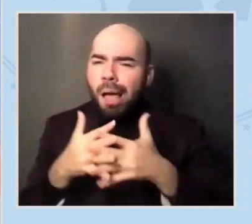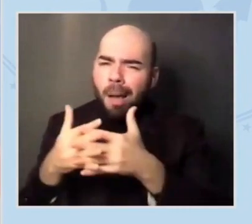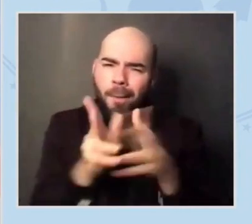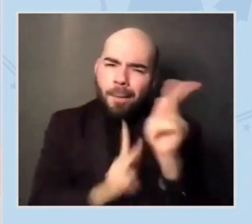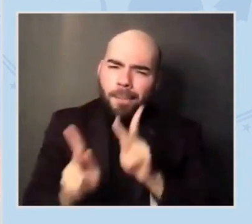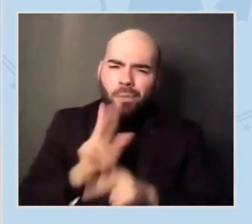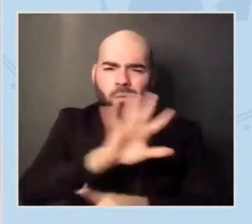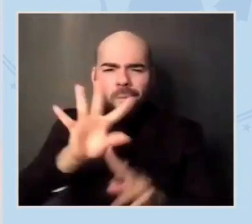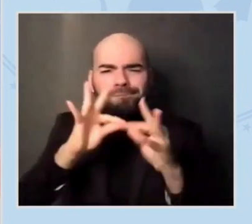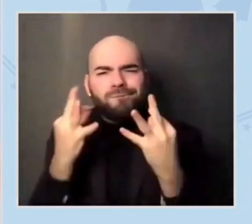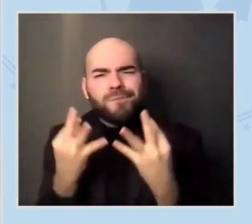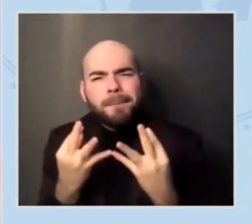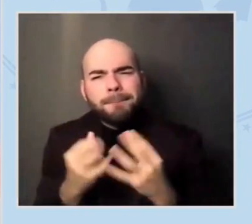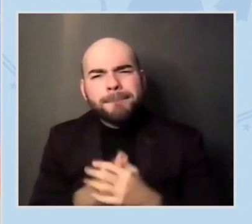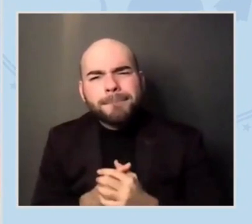because